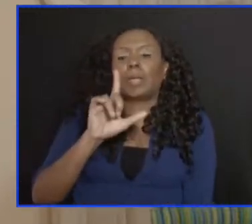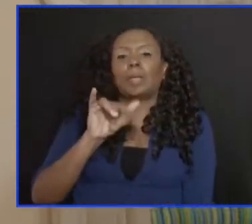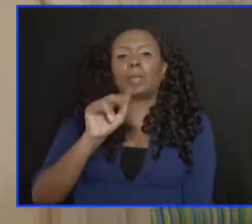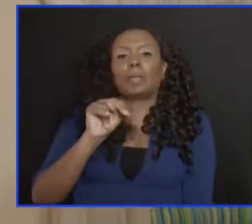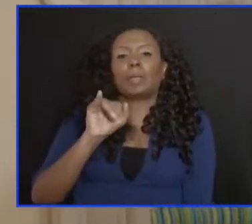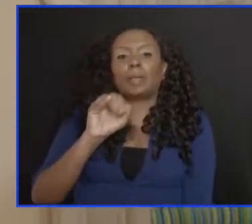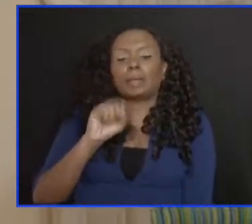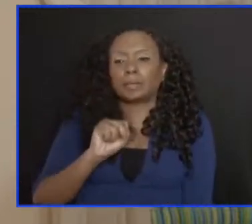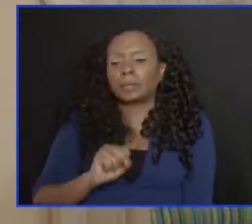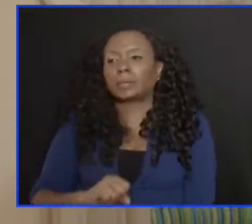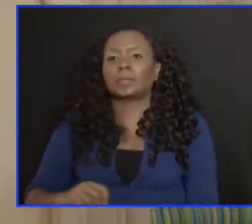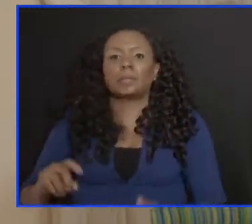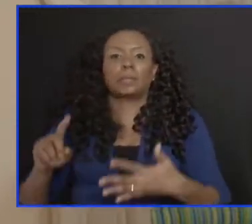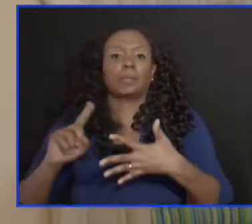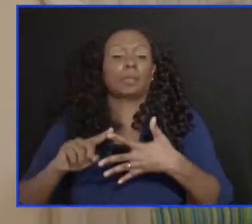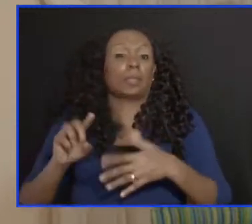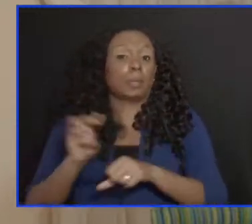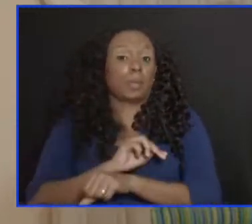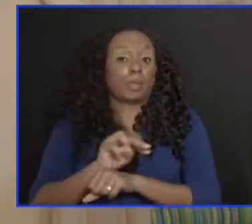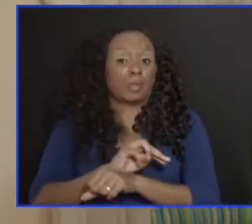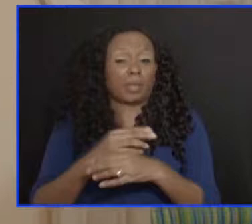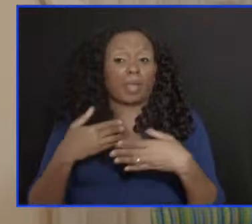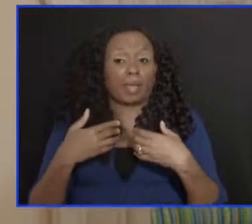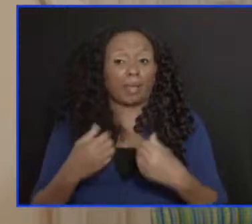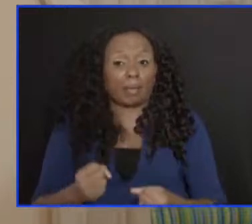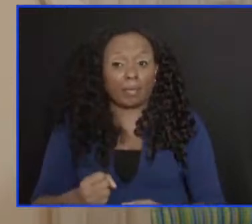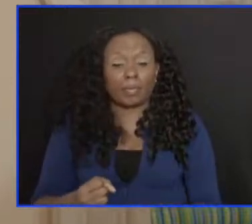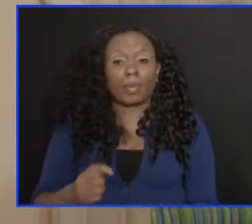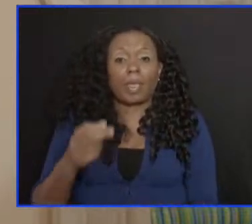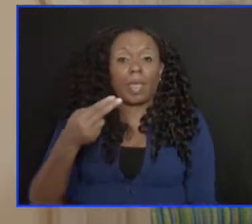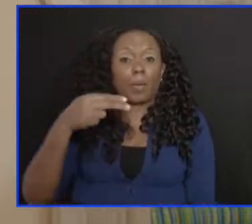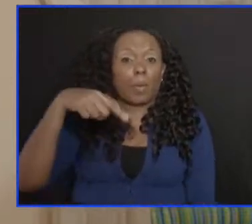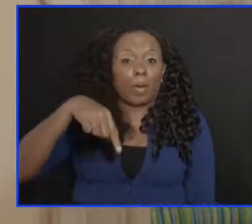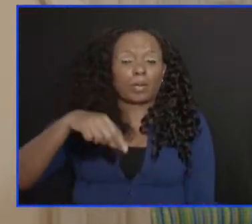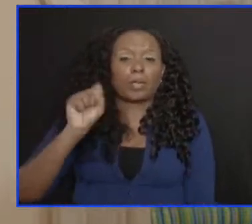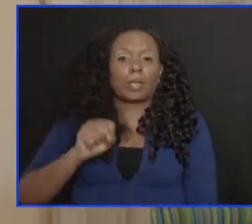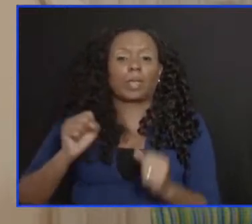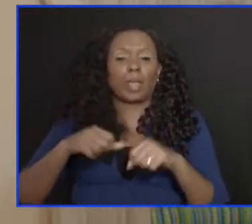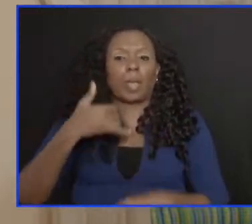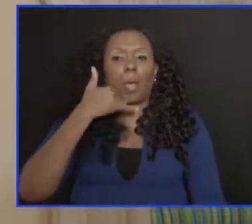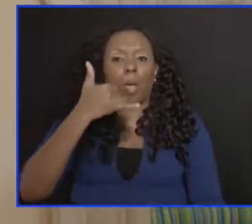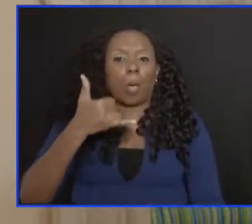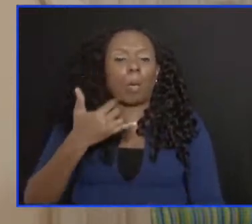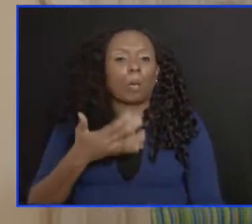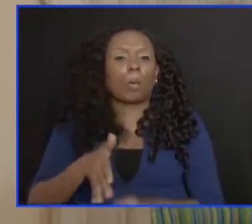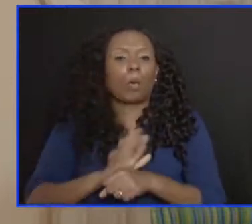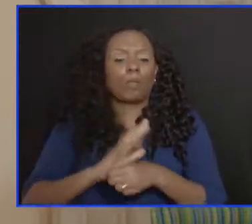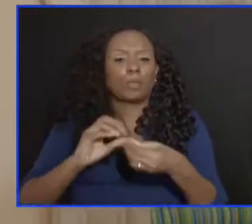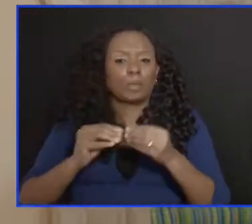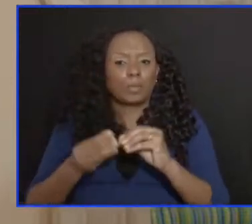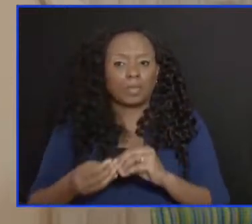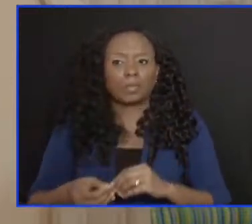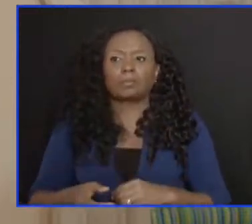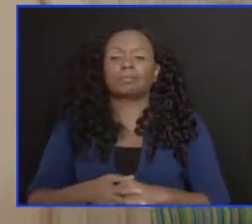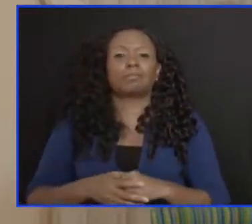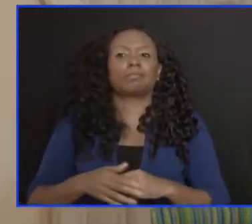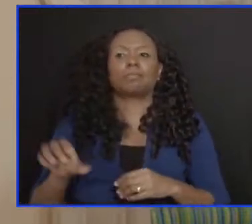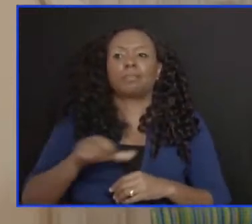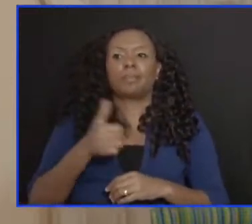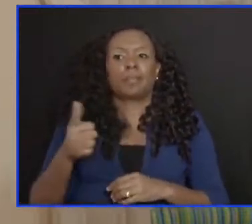also have access to the Ministry of Health headquarters through the COVID hotline. They also have access to the other public